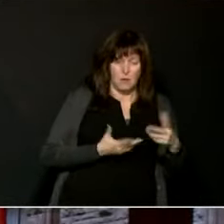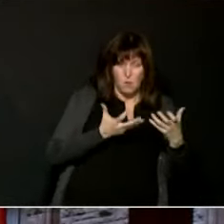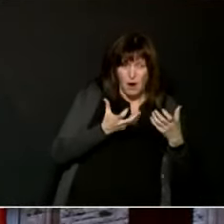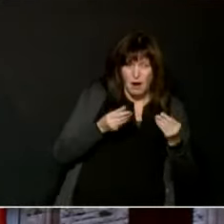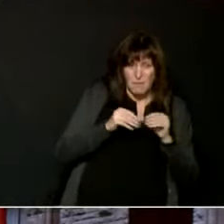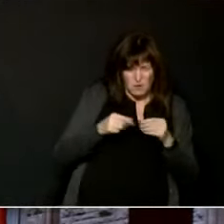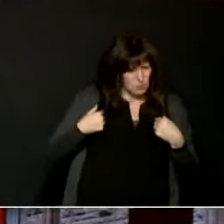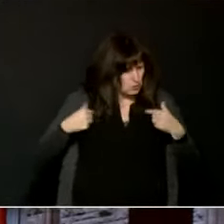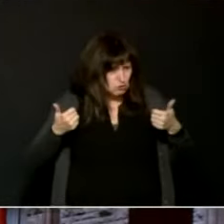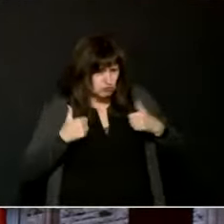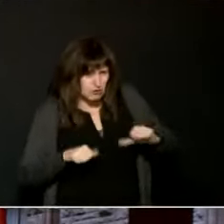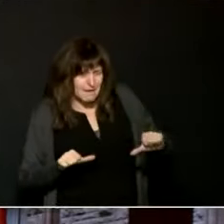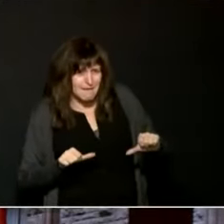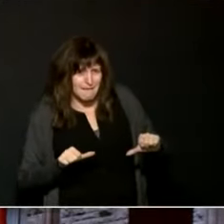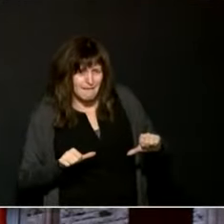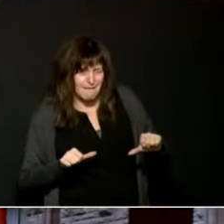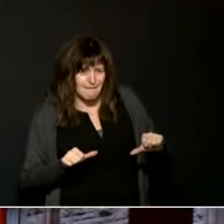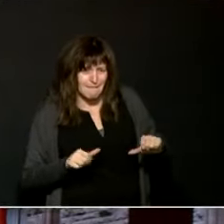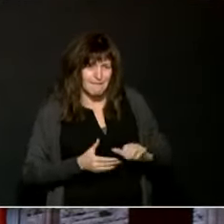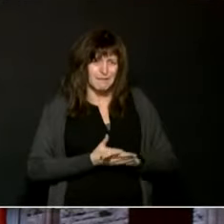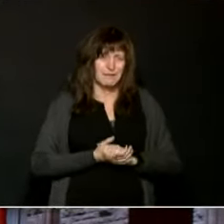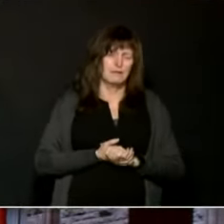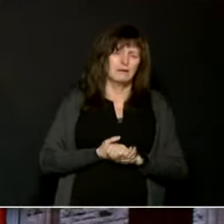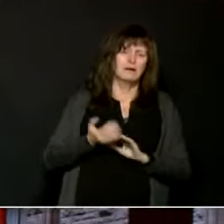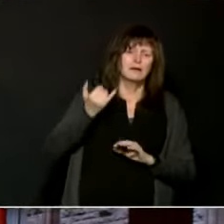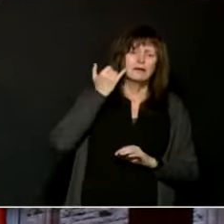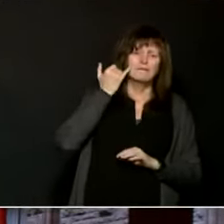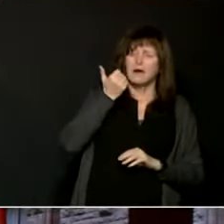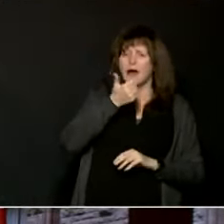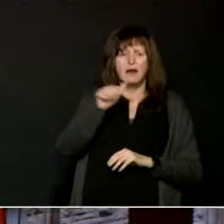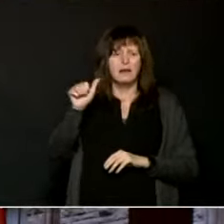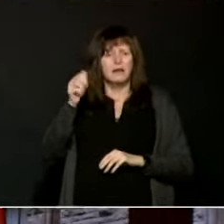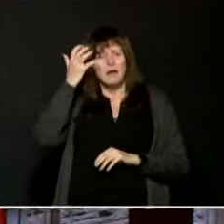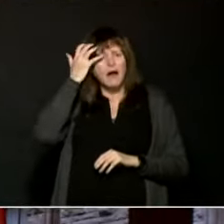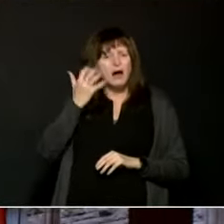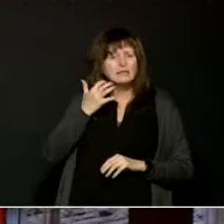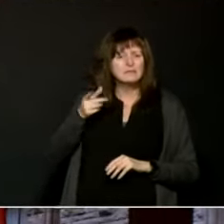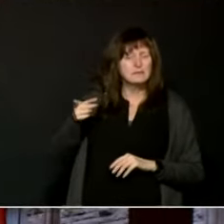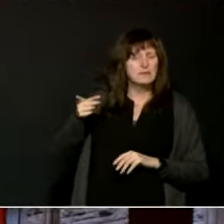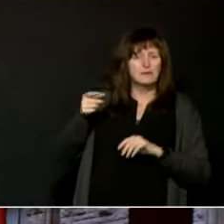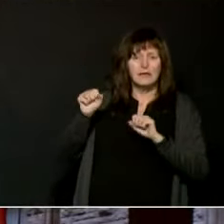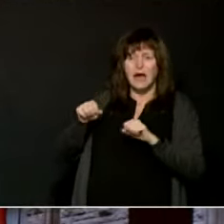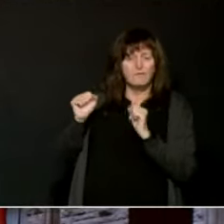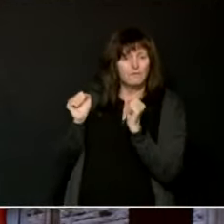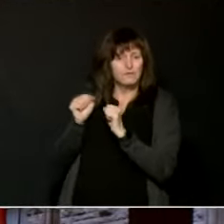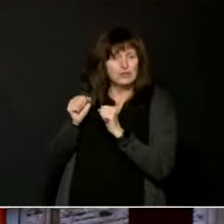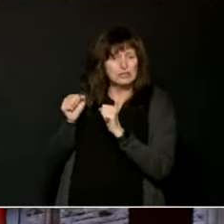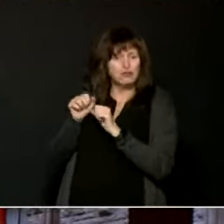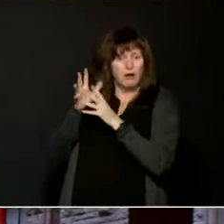want to make sure if anyone's got stuff sitting in fridges, we want it in arms. So we want to use up everything we